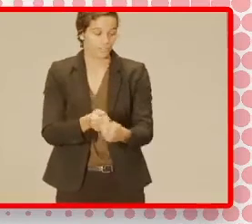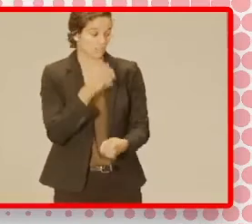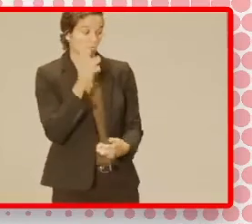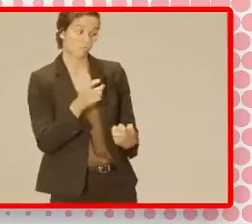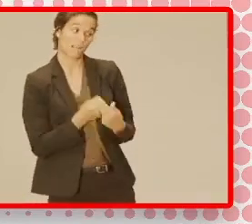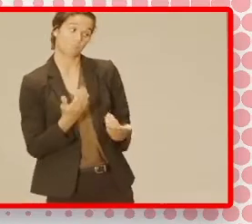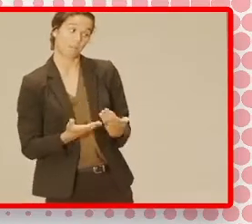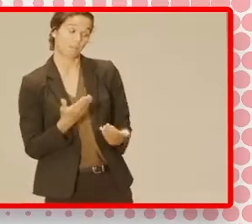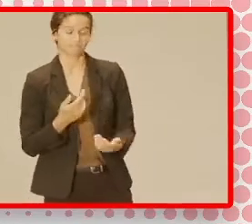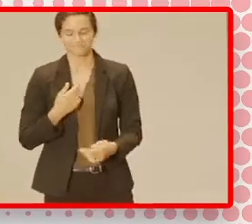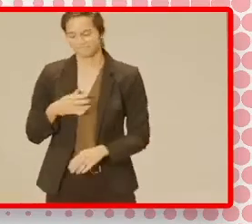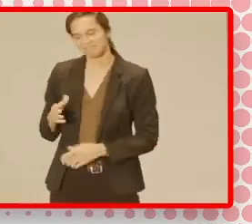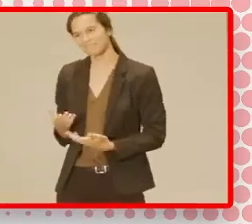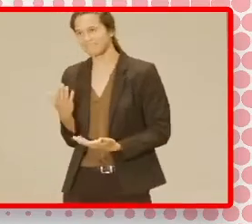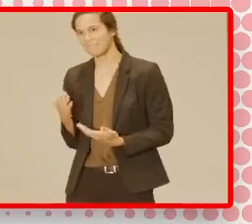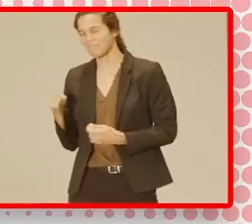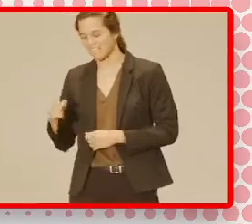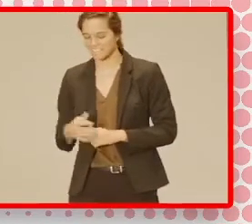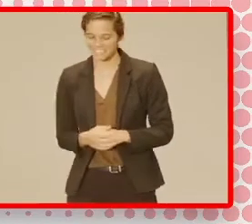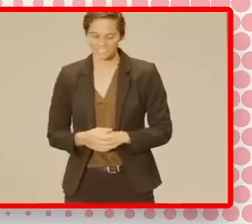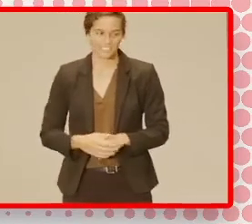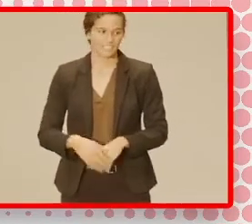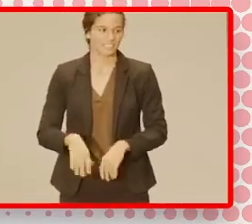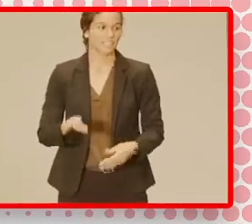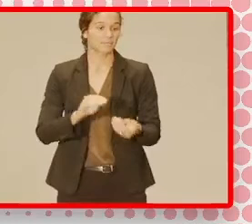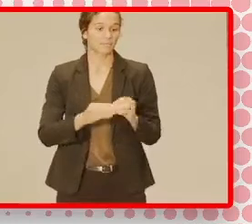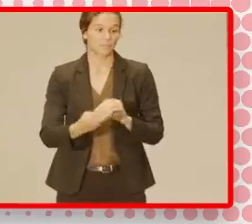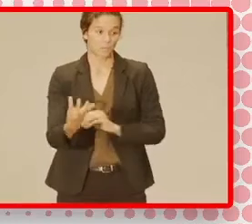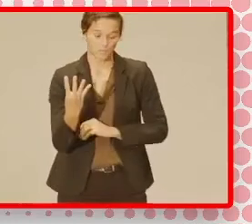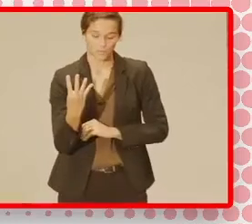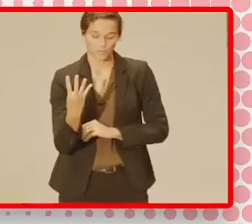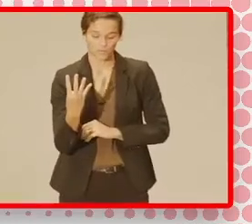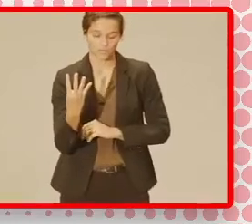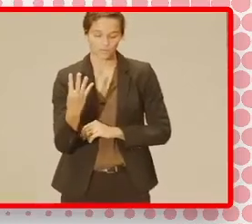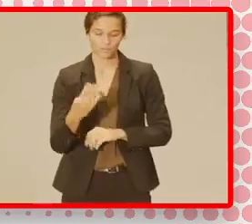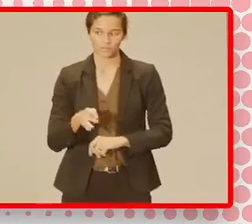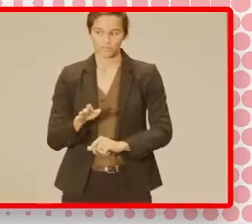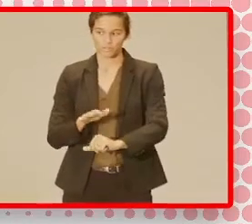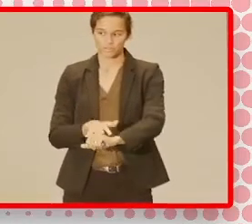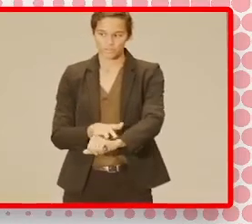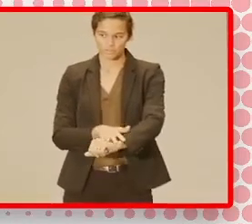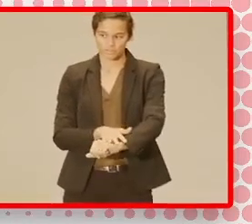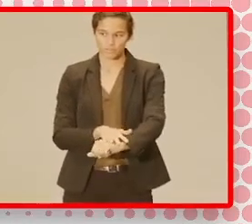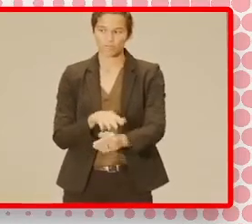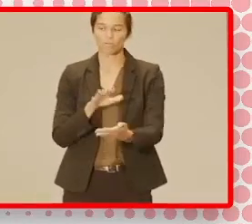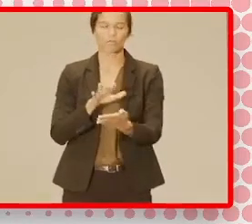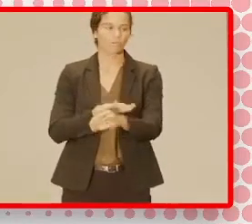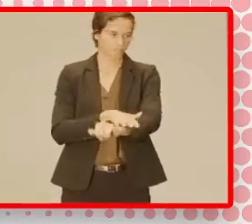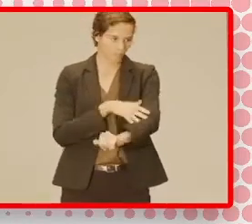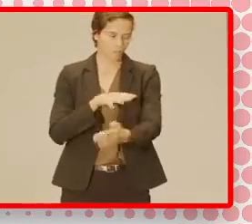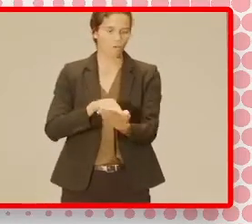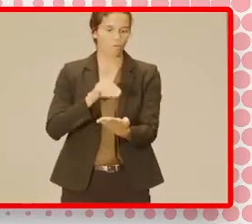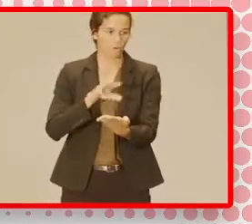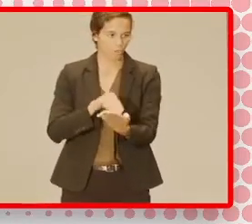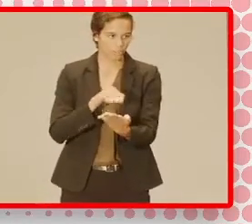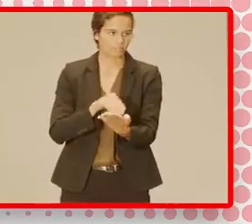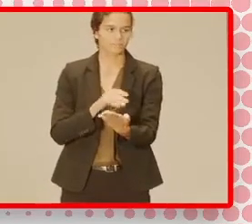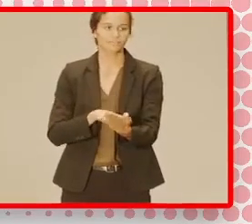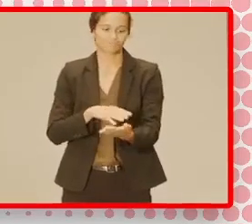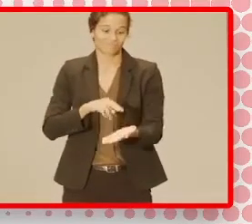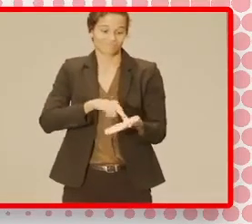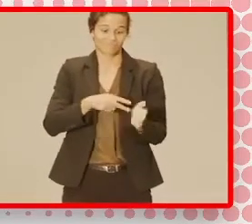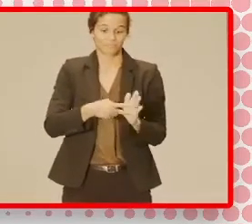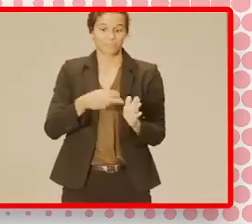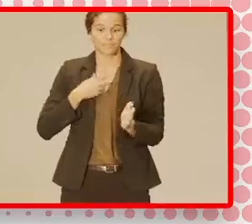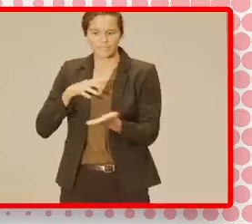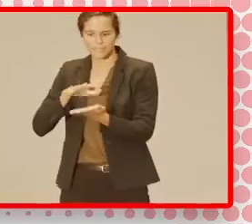Number 4, slow learning means it's hard for me to learn the way others